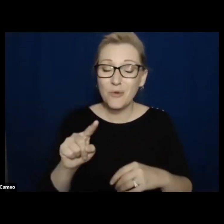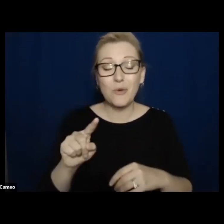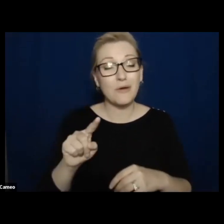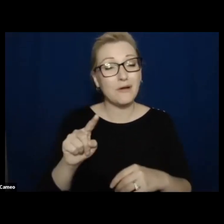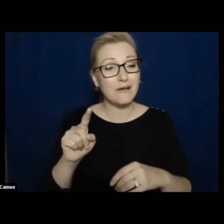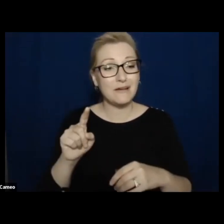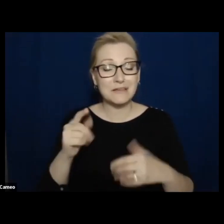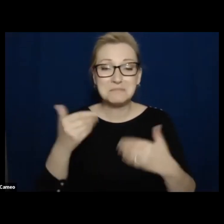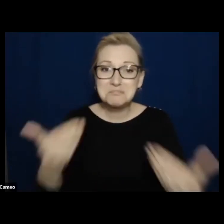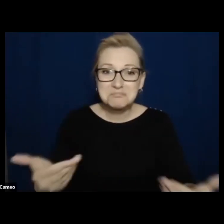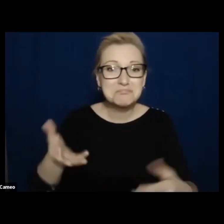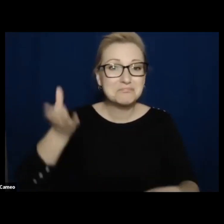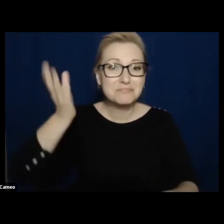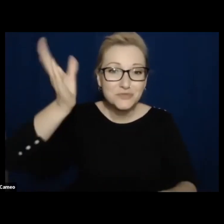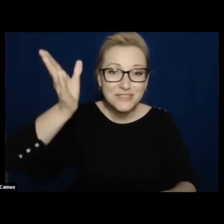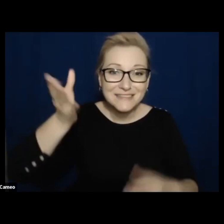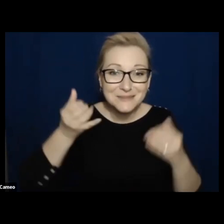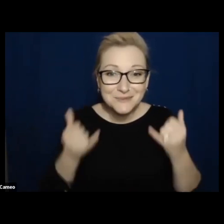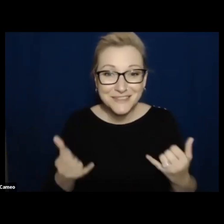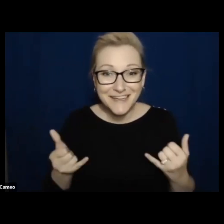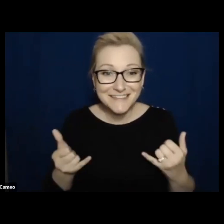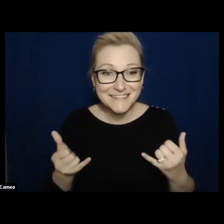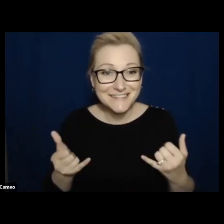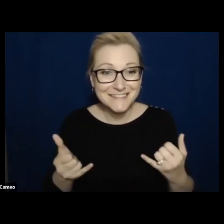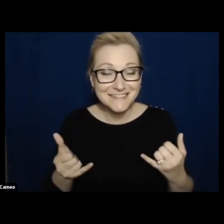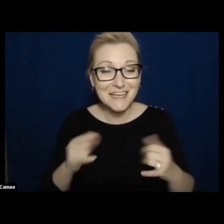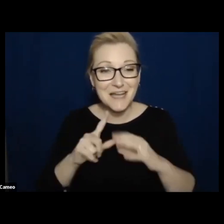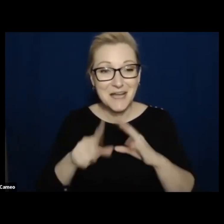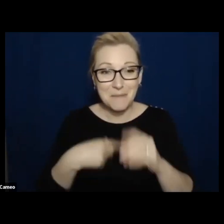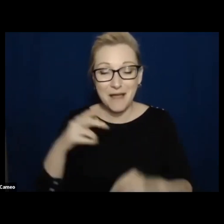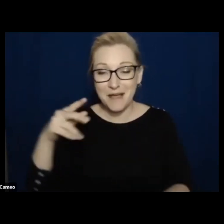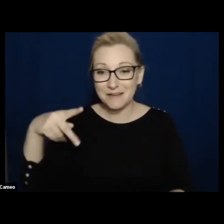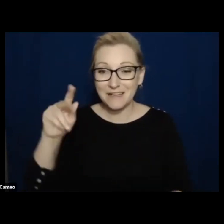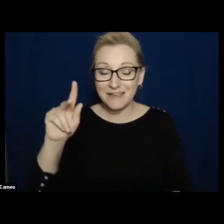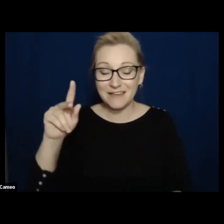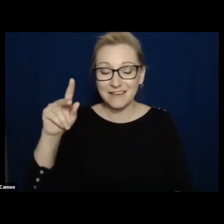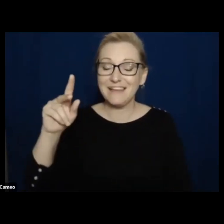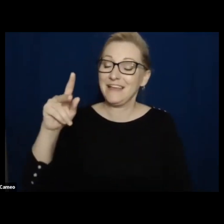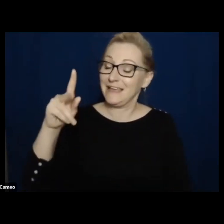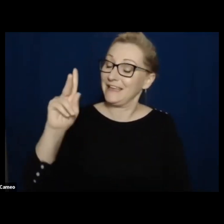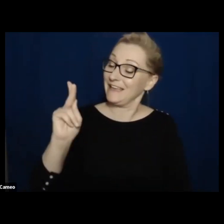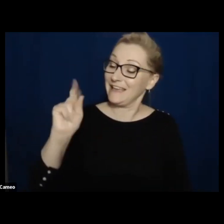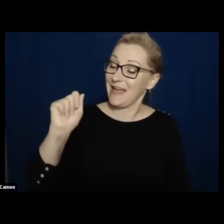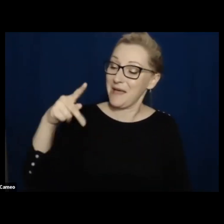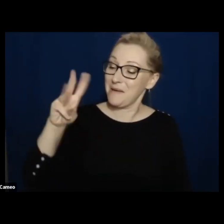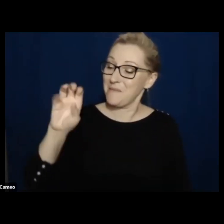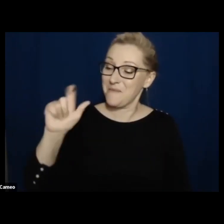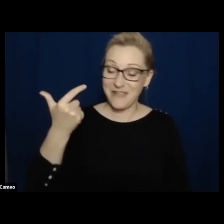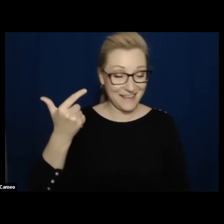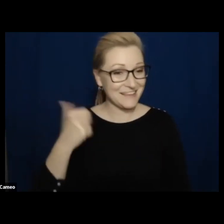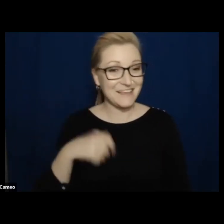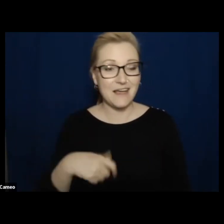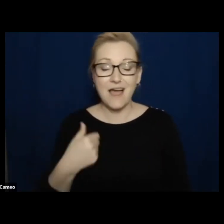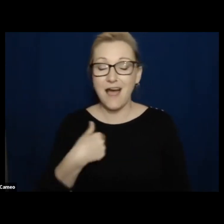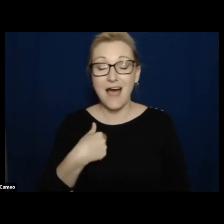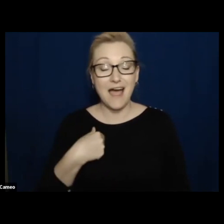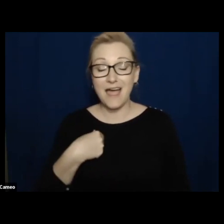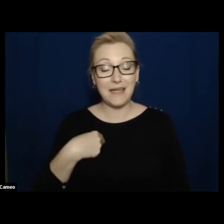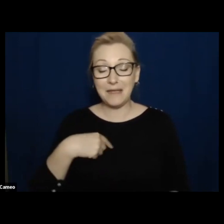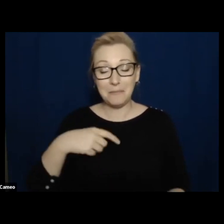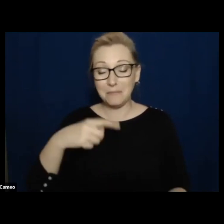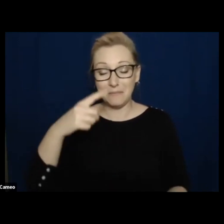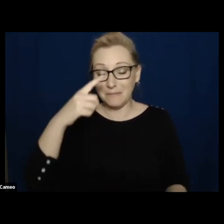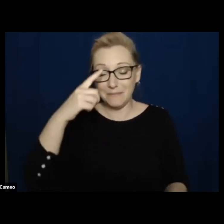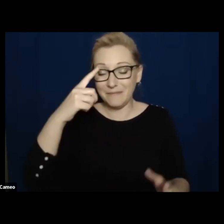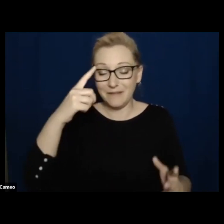to talk with us today about Kapwing. I am blown away, everyone. I thought I knew the